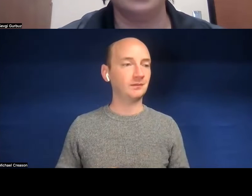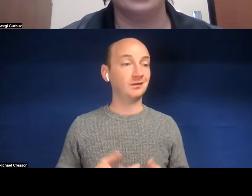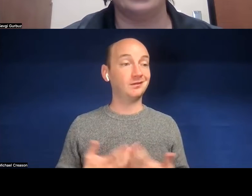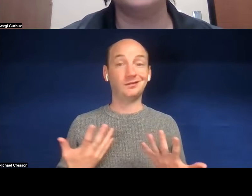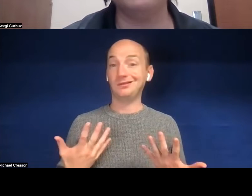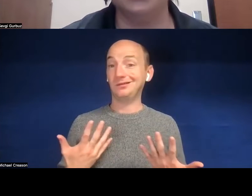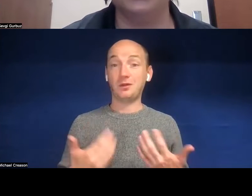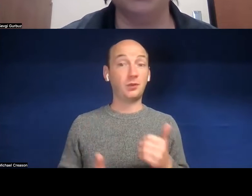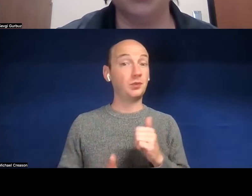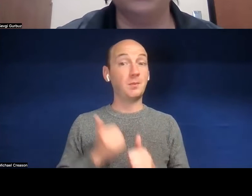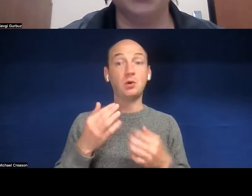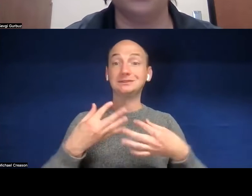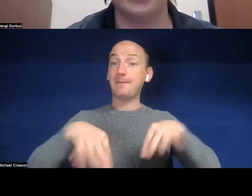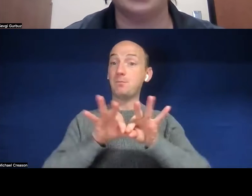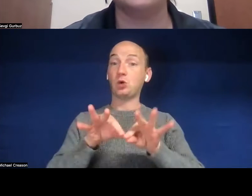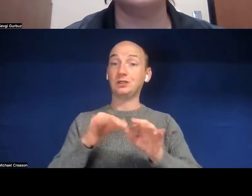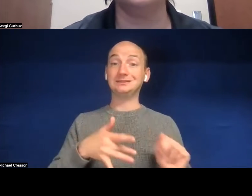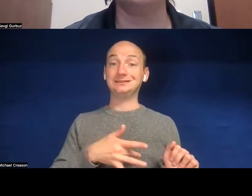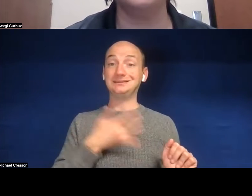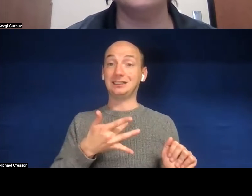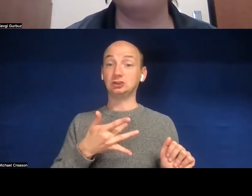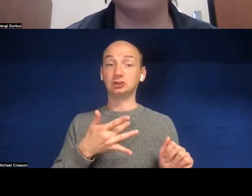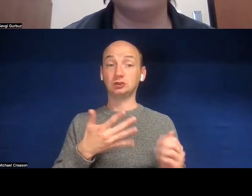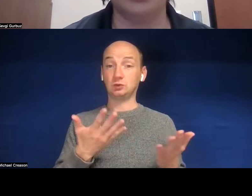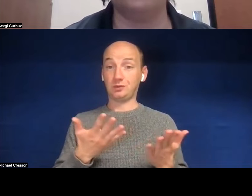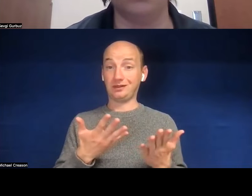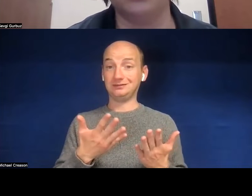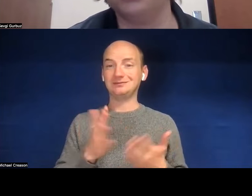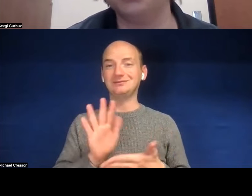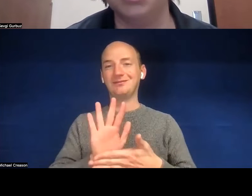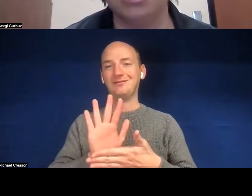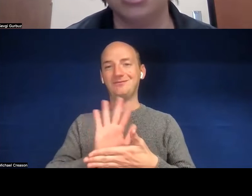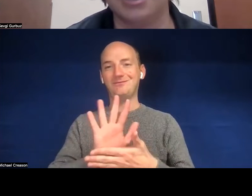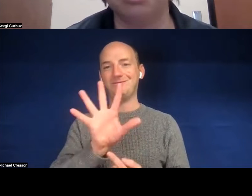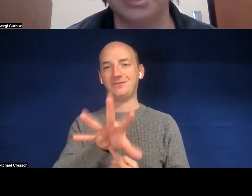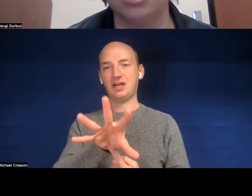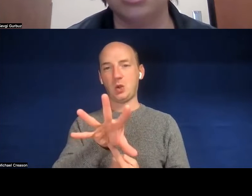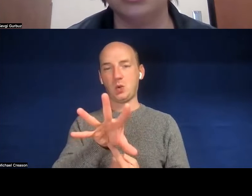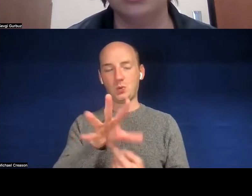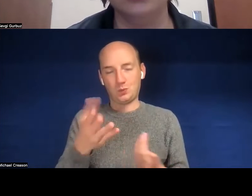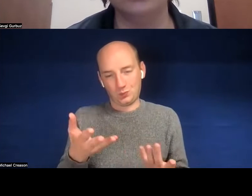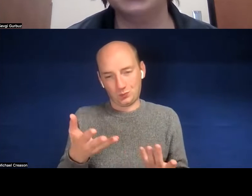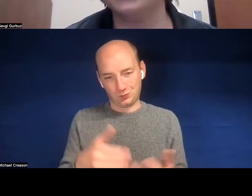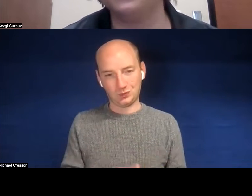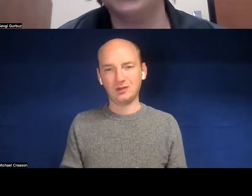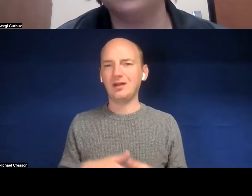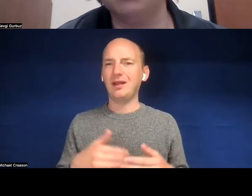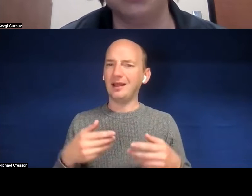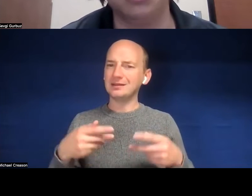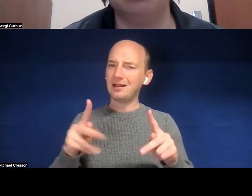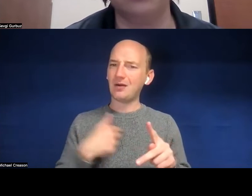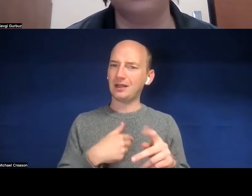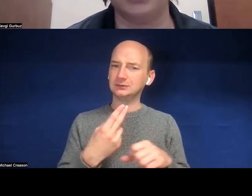mind. As many of you know, video has really enabled a lot of wonderful communications applications, not just for the